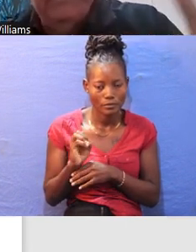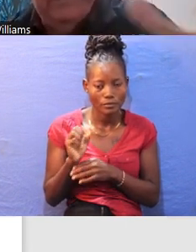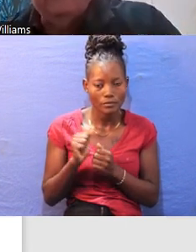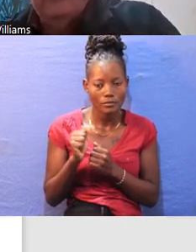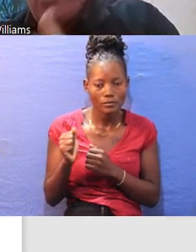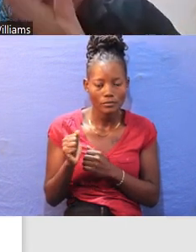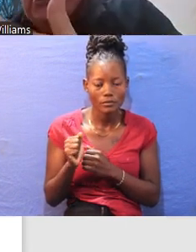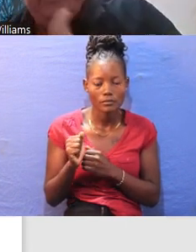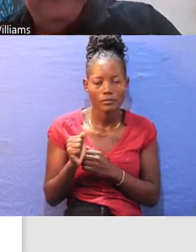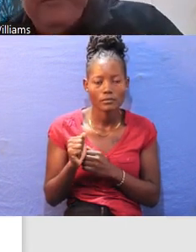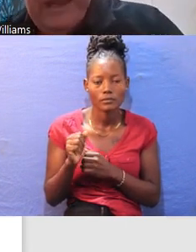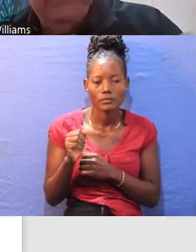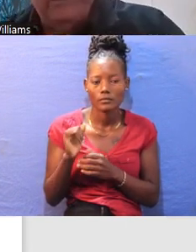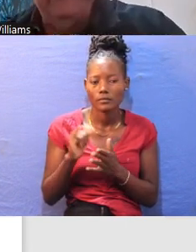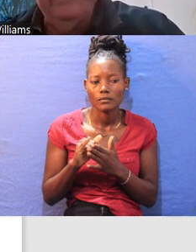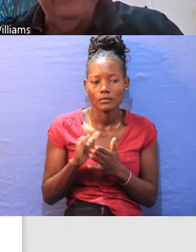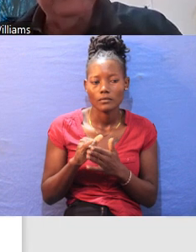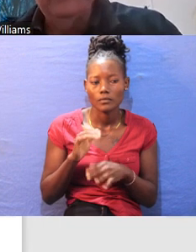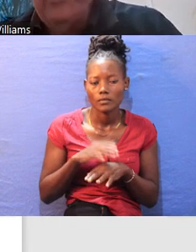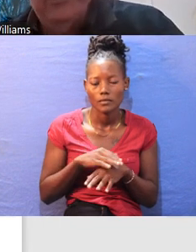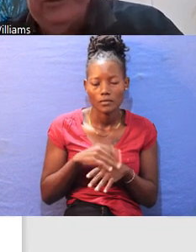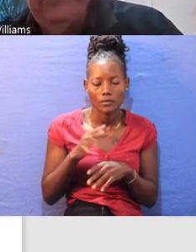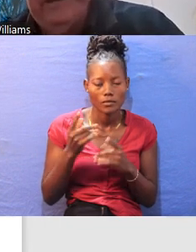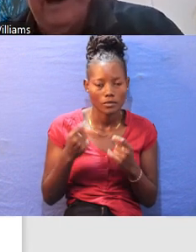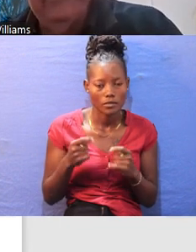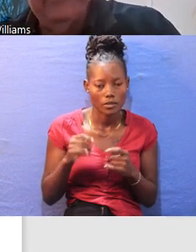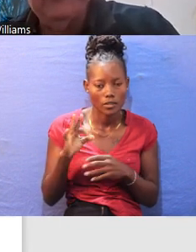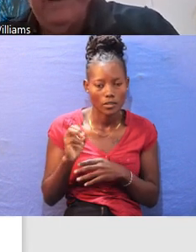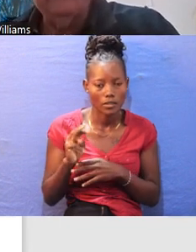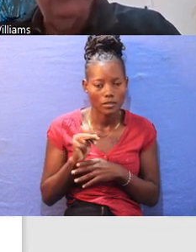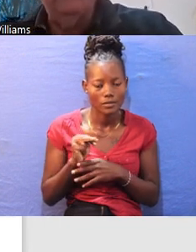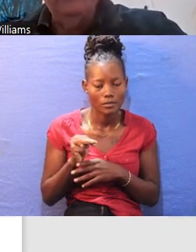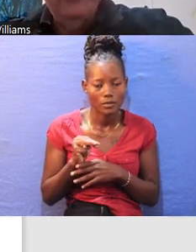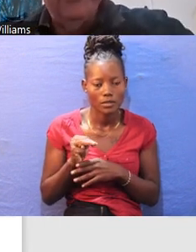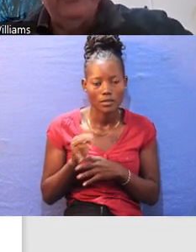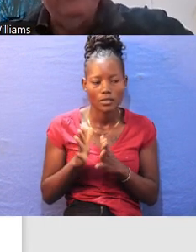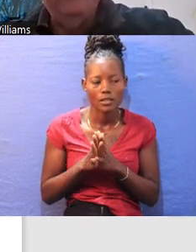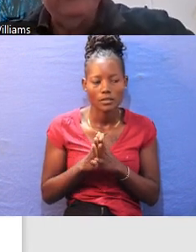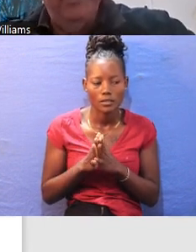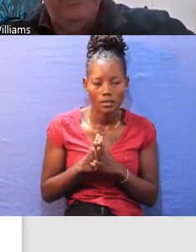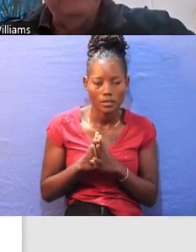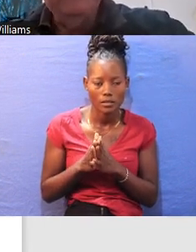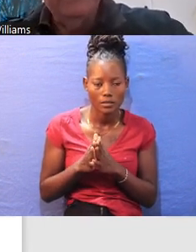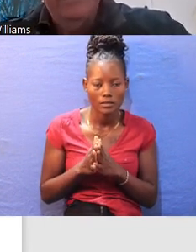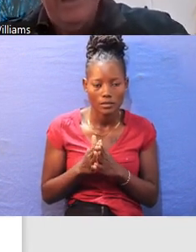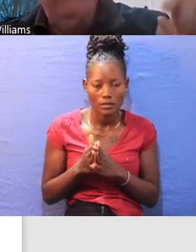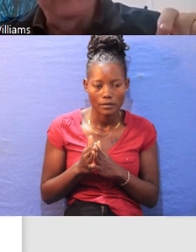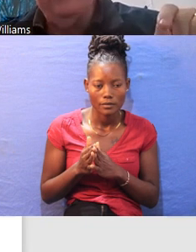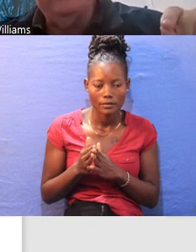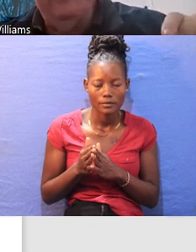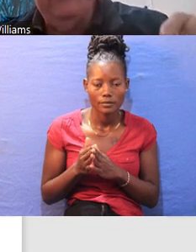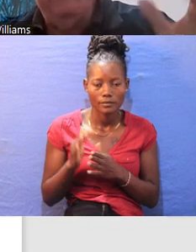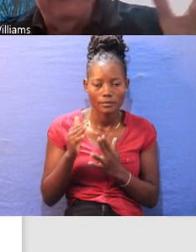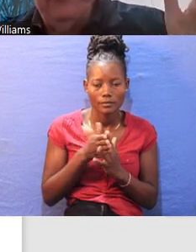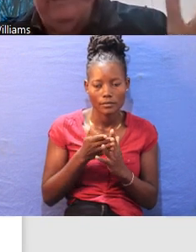measuring, 10 meters, 30, 15, whatever it is. 30 is very common for track. So they're 30 meters apart. I want